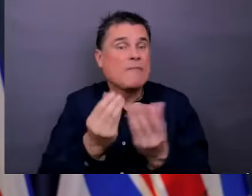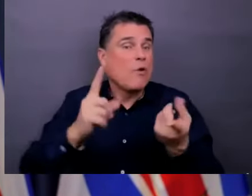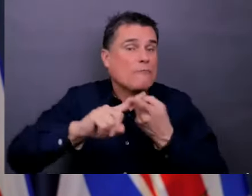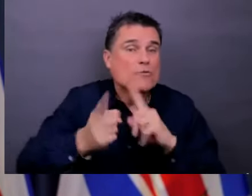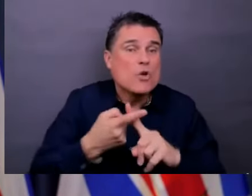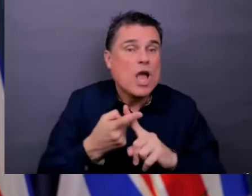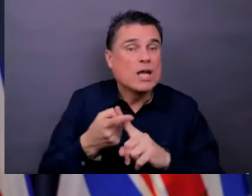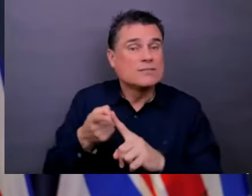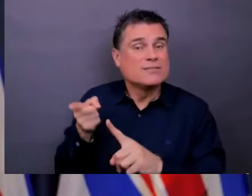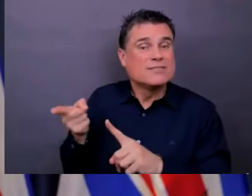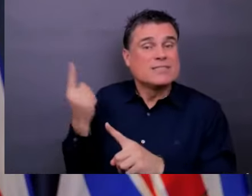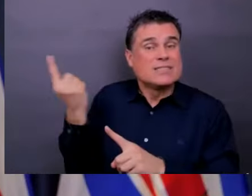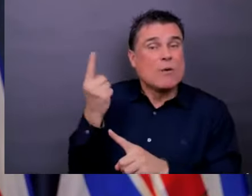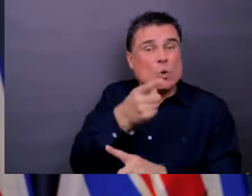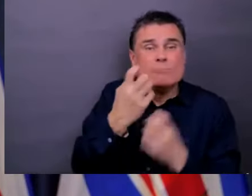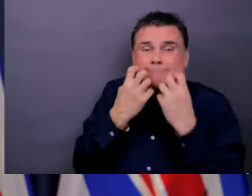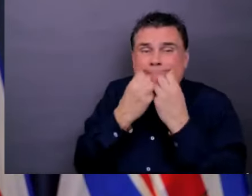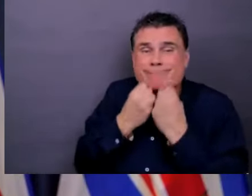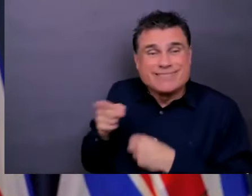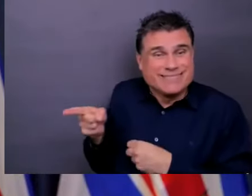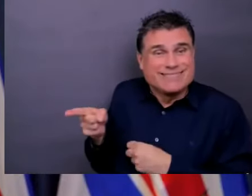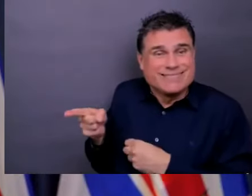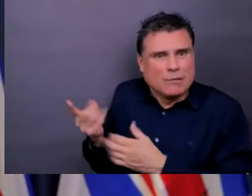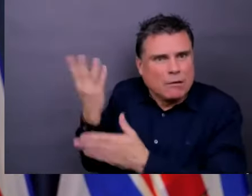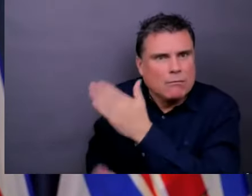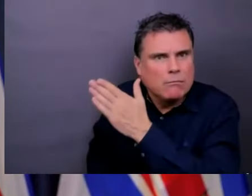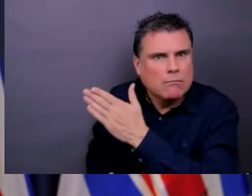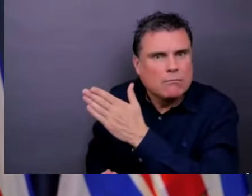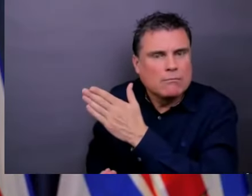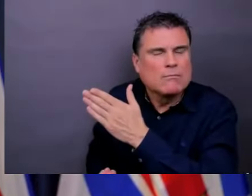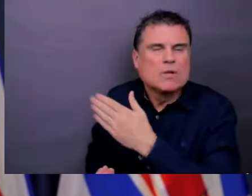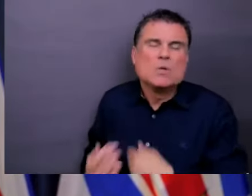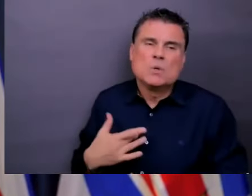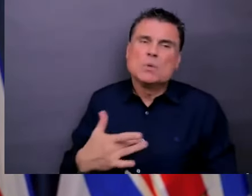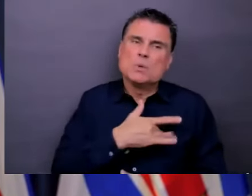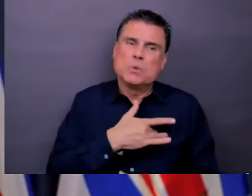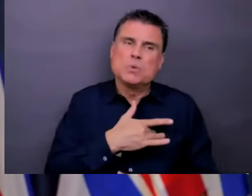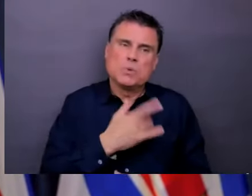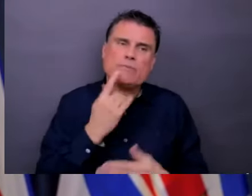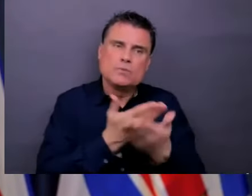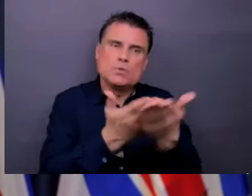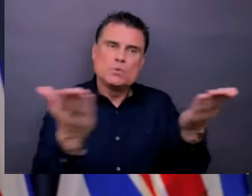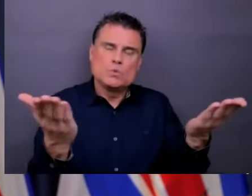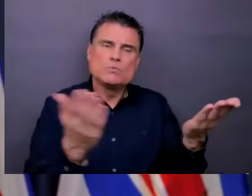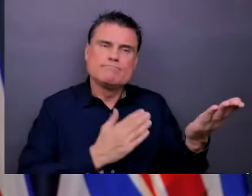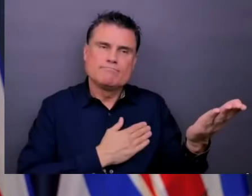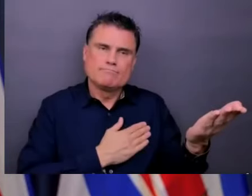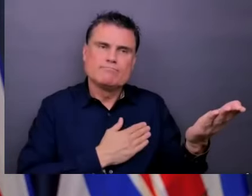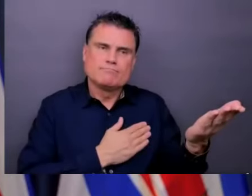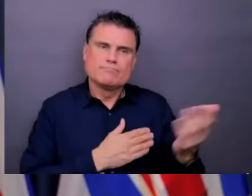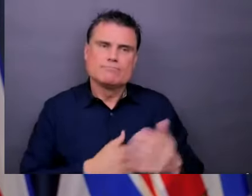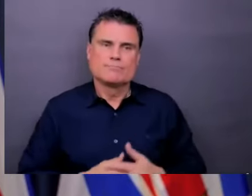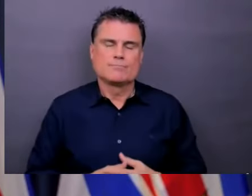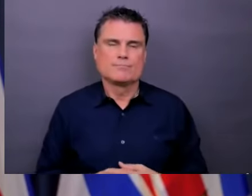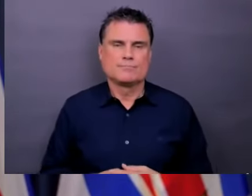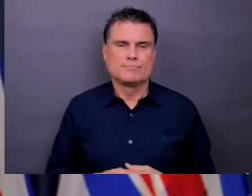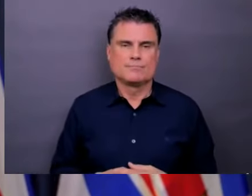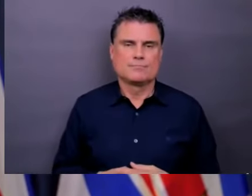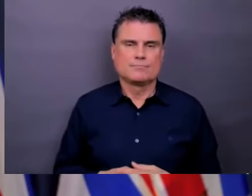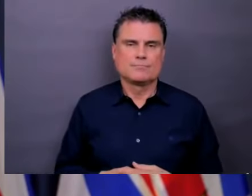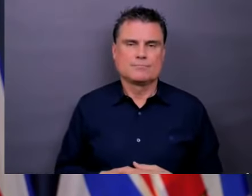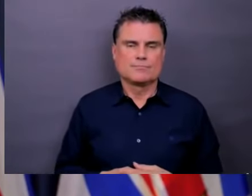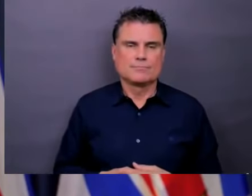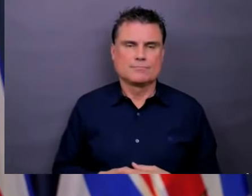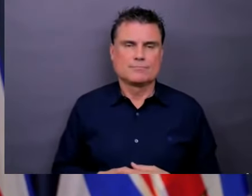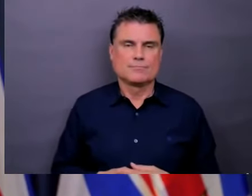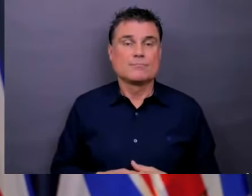indeed. Wanted to note, in terms of acute care hospitals, that we continue to see a fairly stable situation